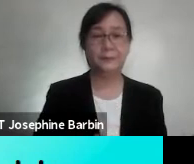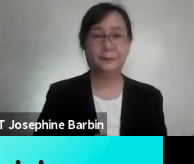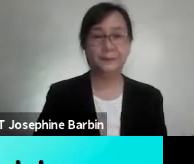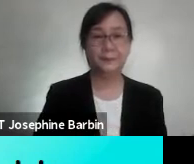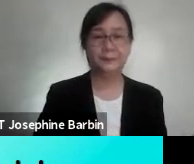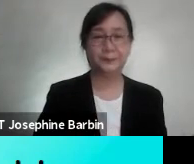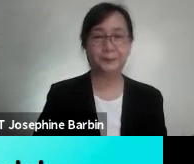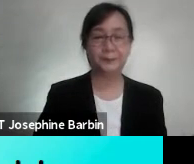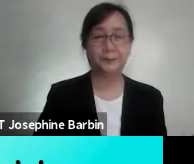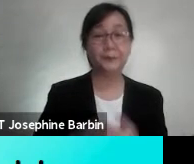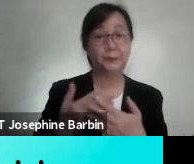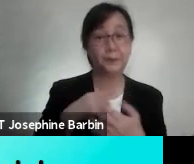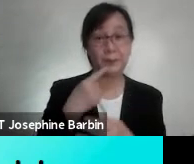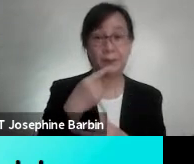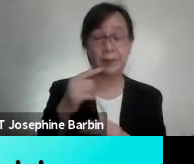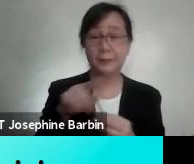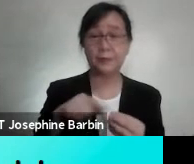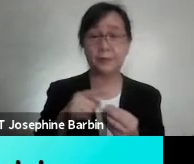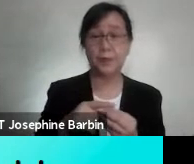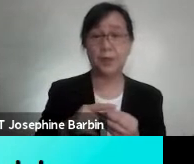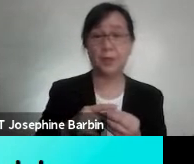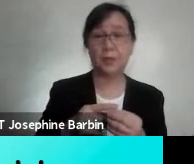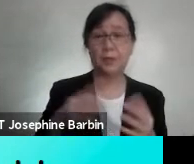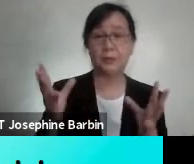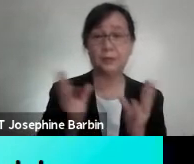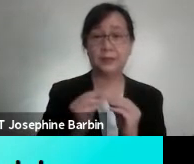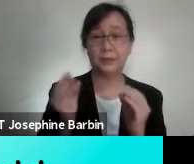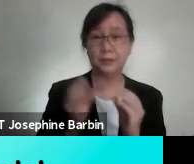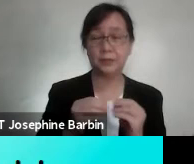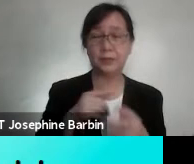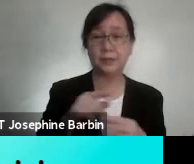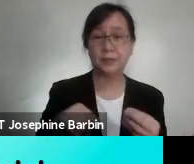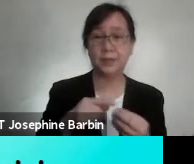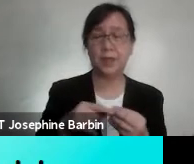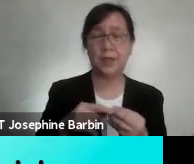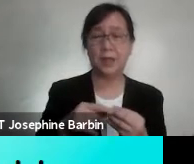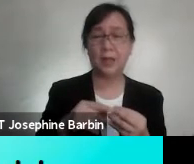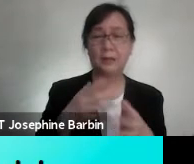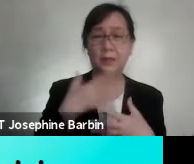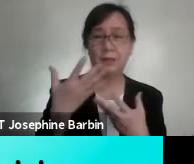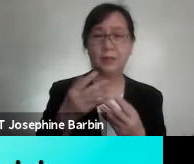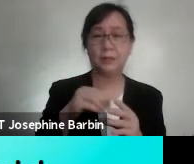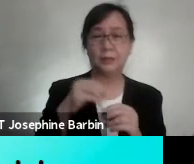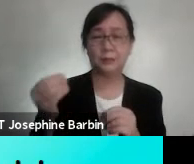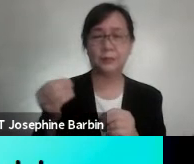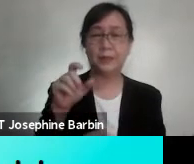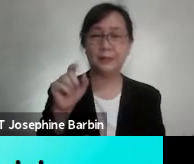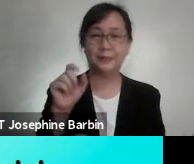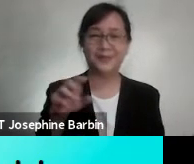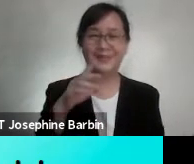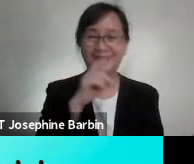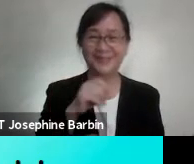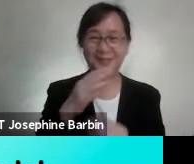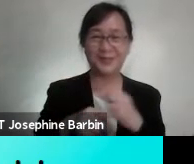So before I tell you about the consultation process and what children said too, a quick shout out to 11-year-old Jesper Hjorth,